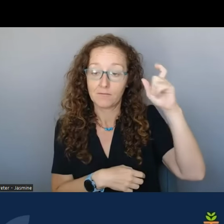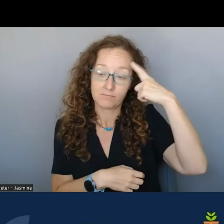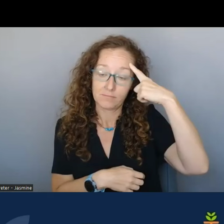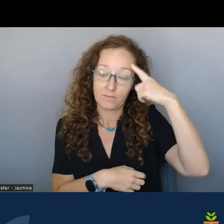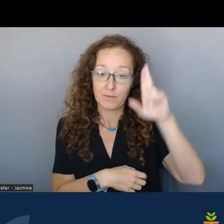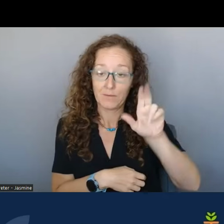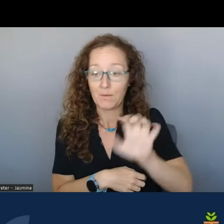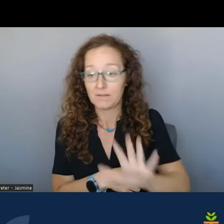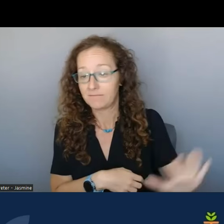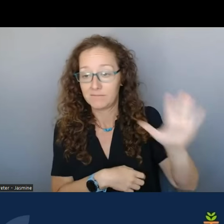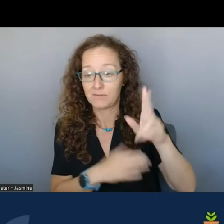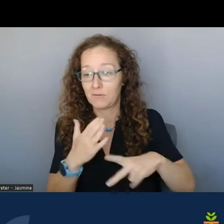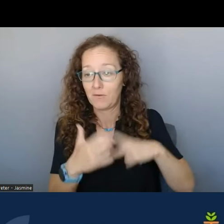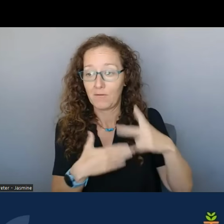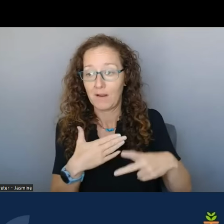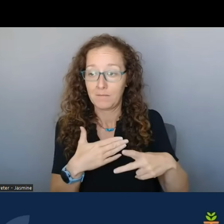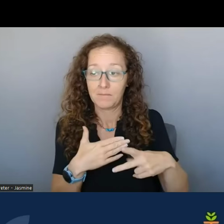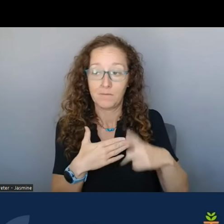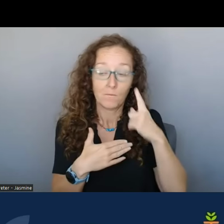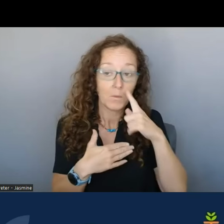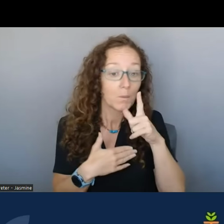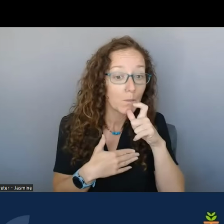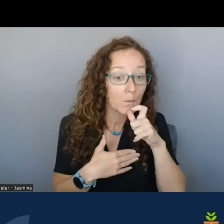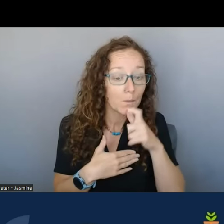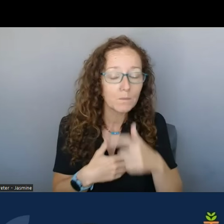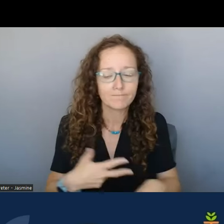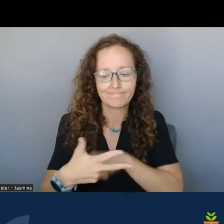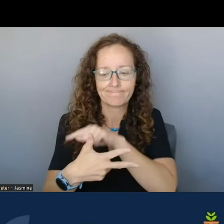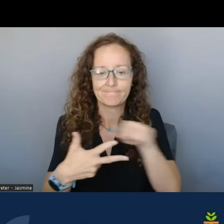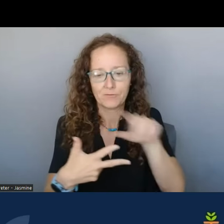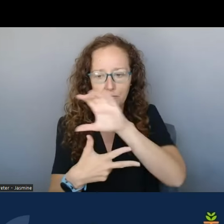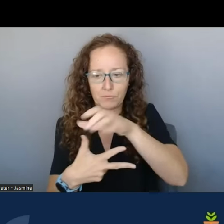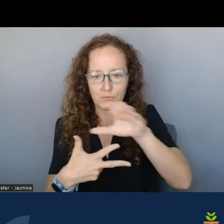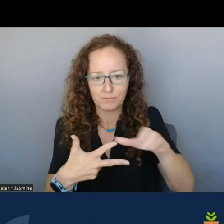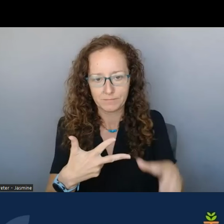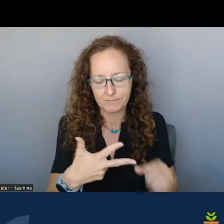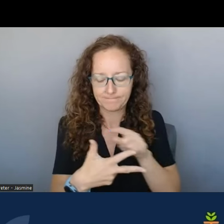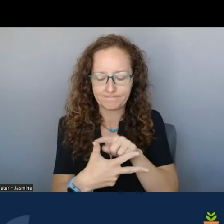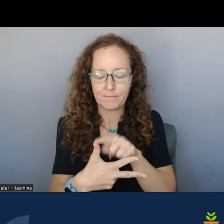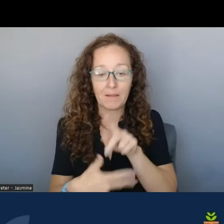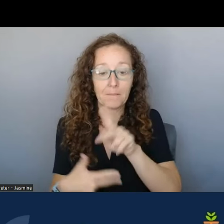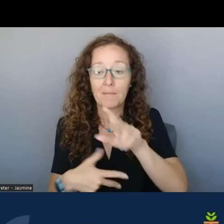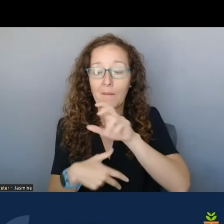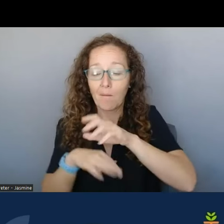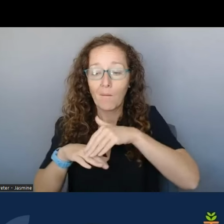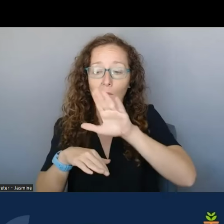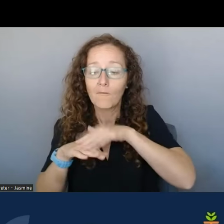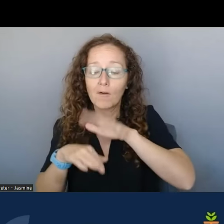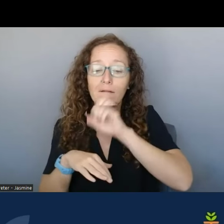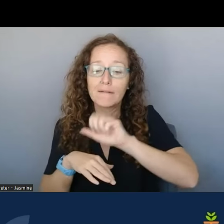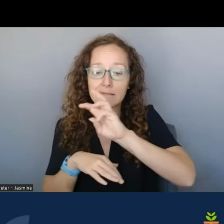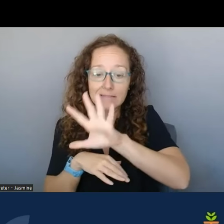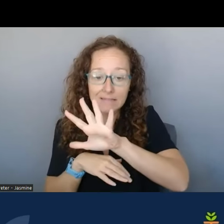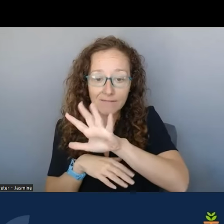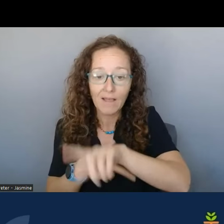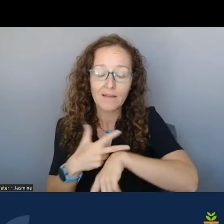overarching groups: people who are aged 65 and older, people under age 65 that have